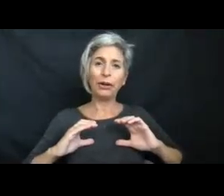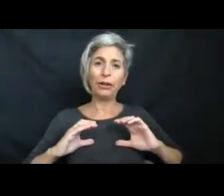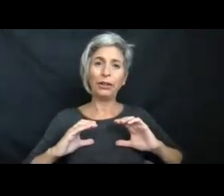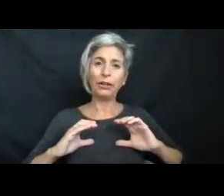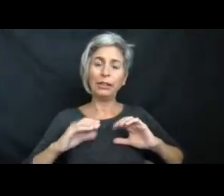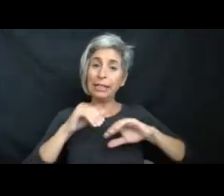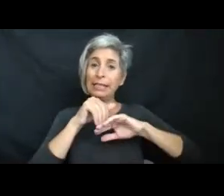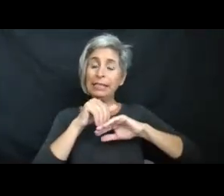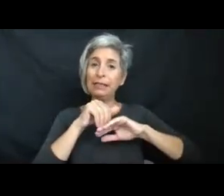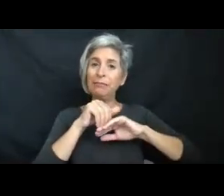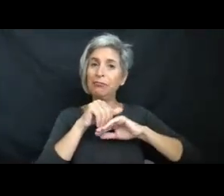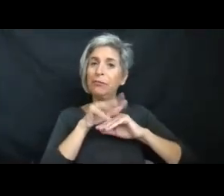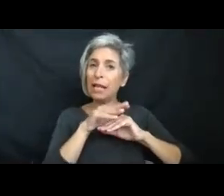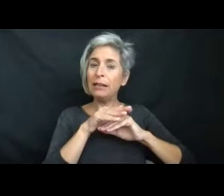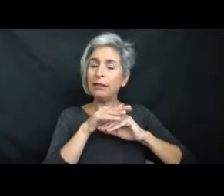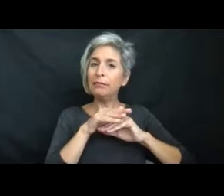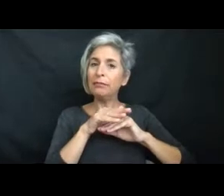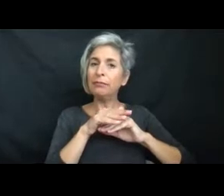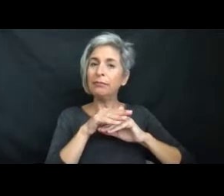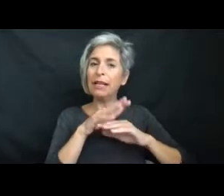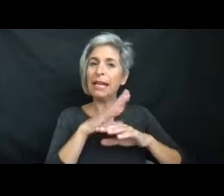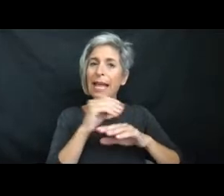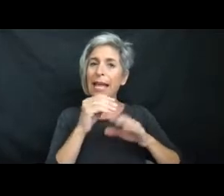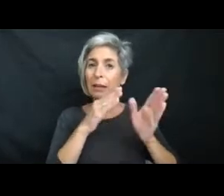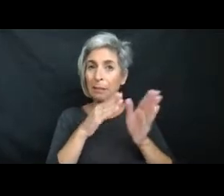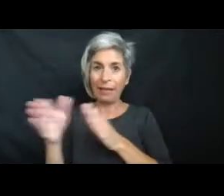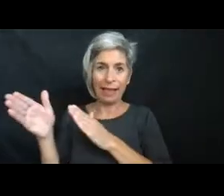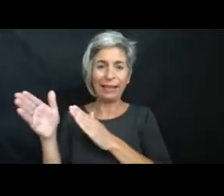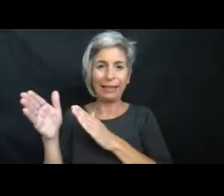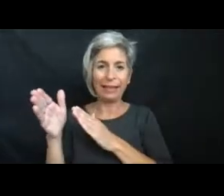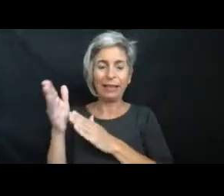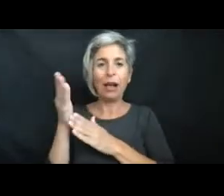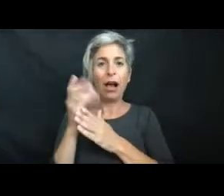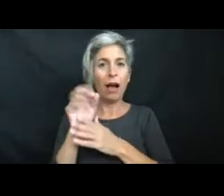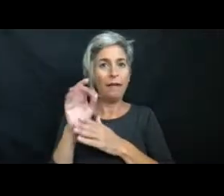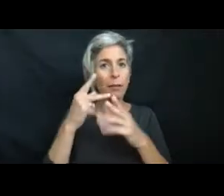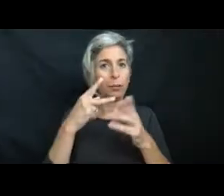submittal portion and the plan review portion of the project.